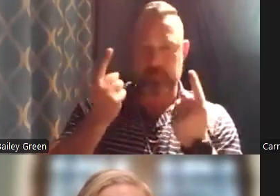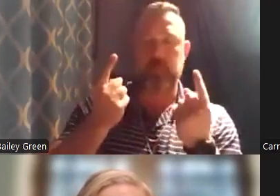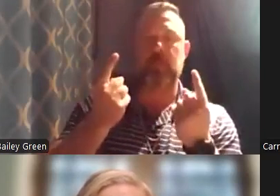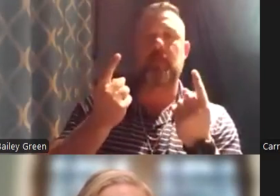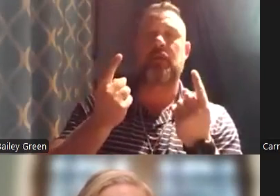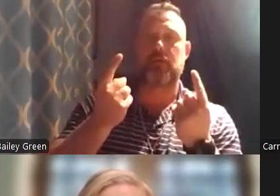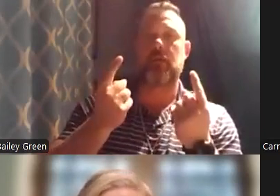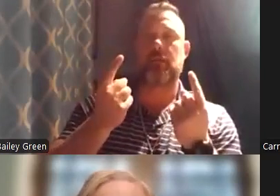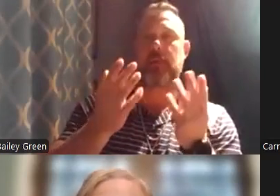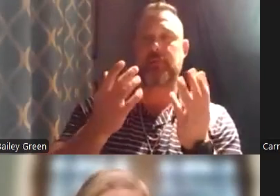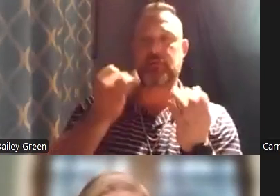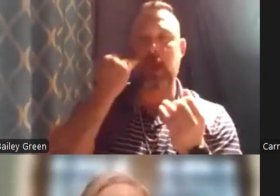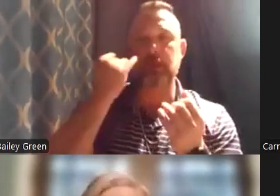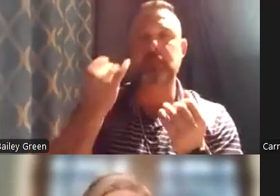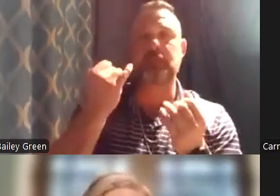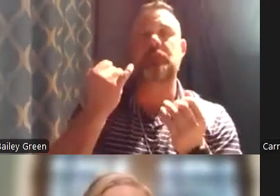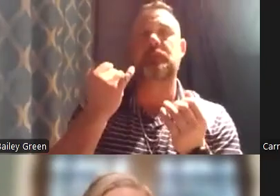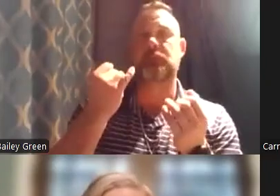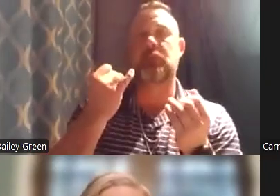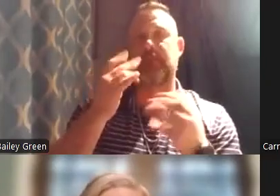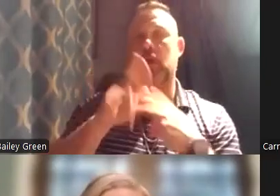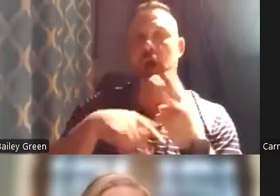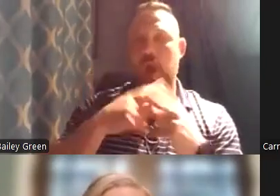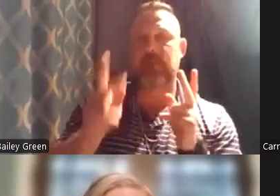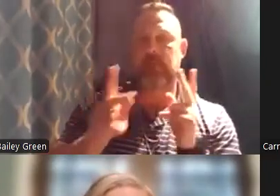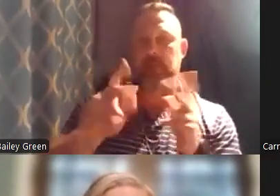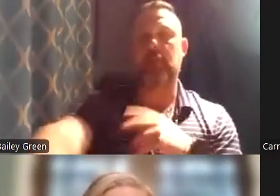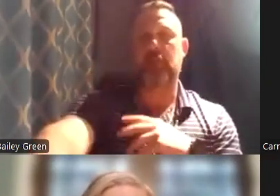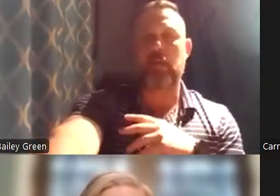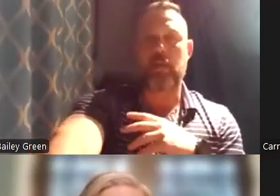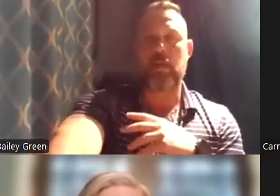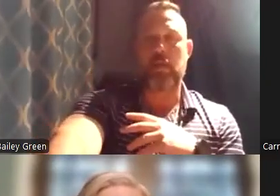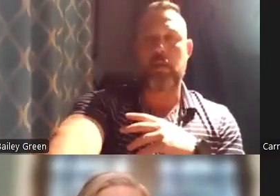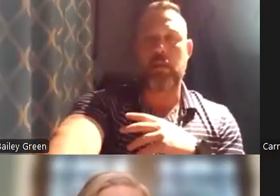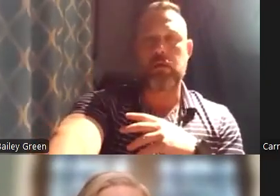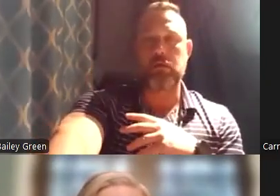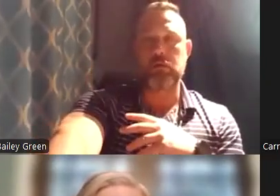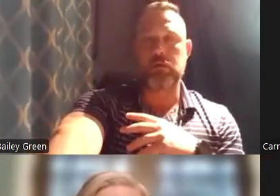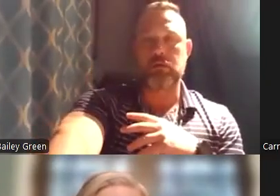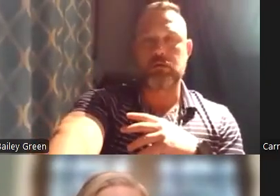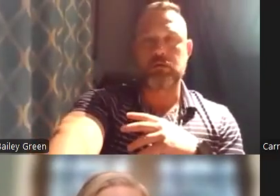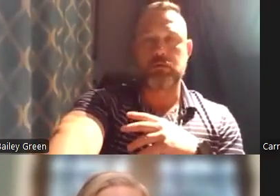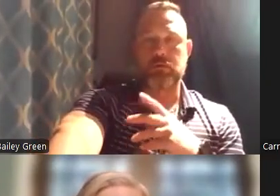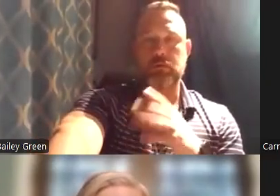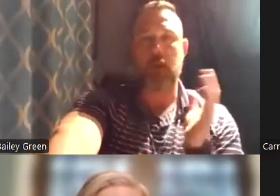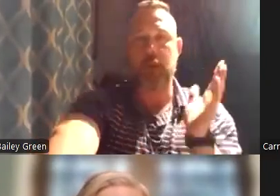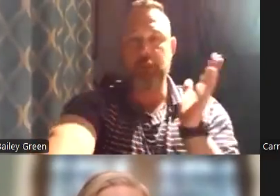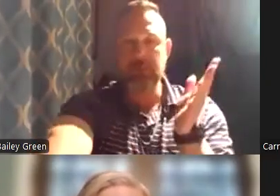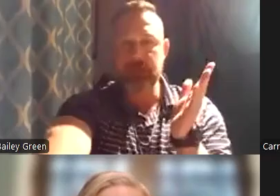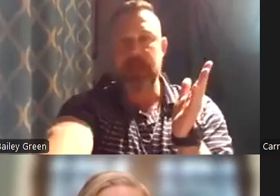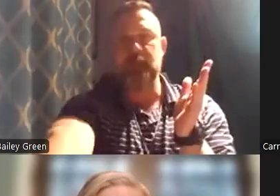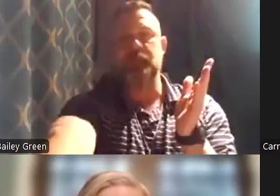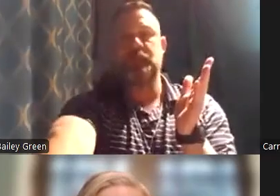might give you some ideas of like the kinds of people. And I think having a presentation